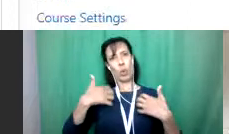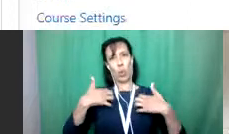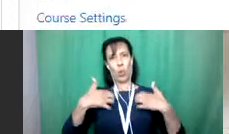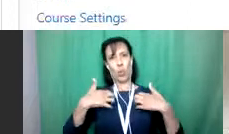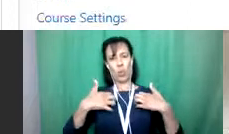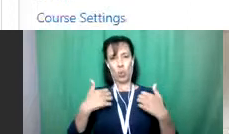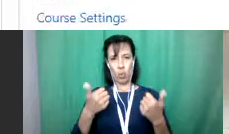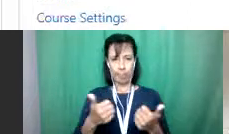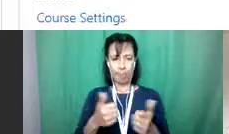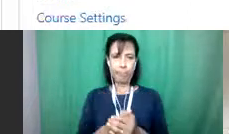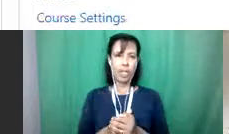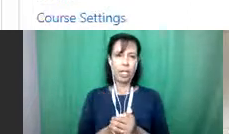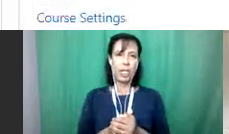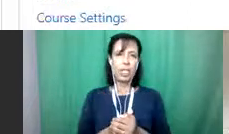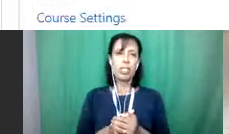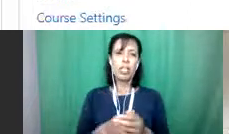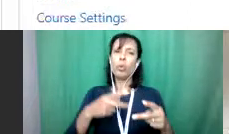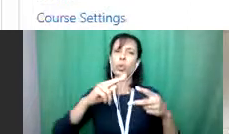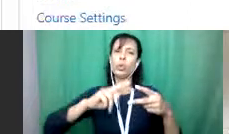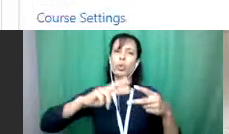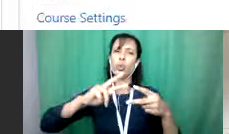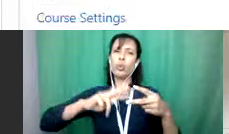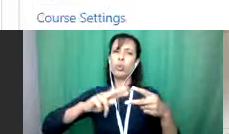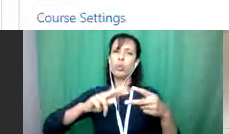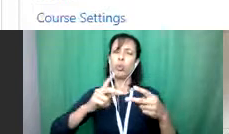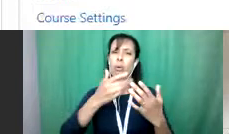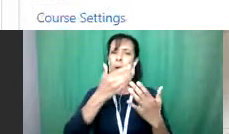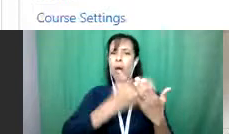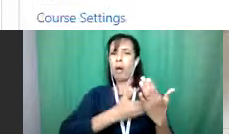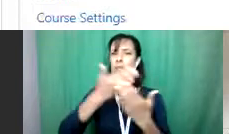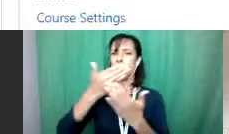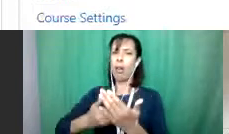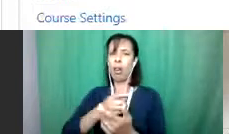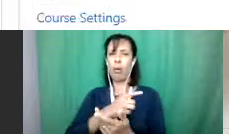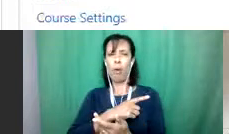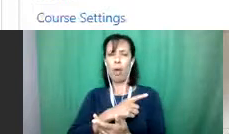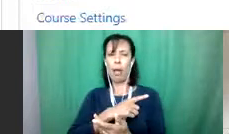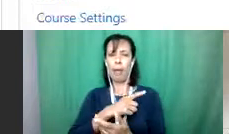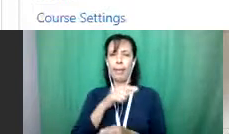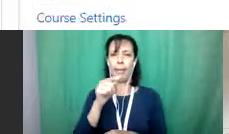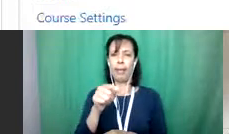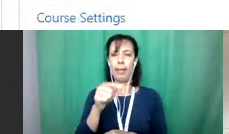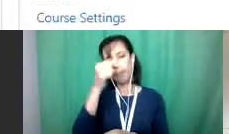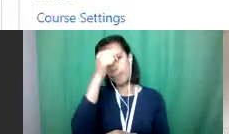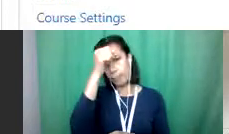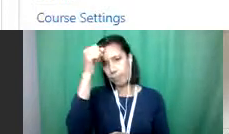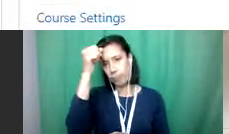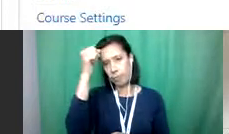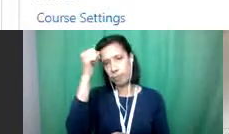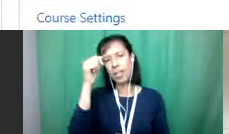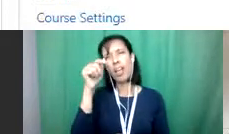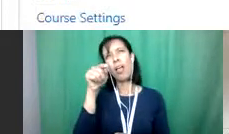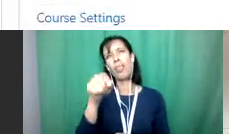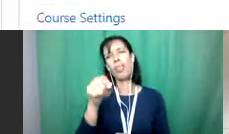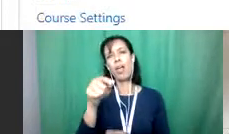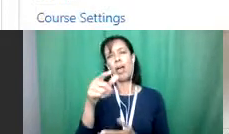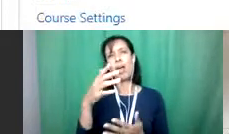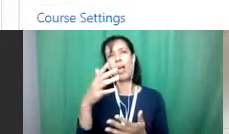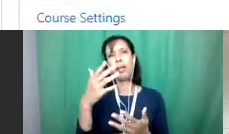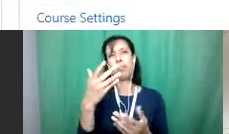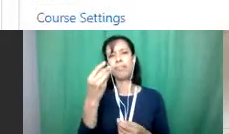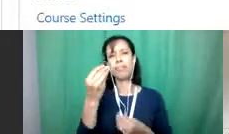these two articles is that they are both very, very clearly about perceptions